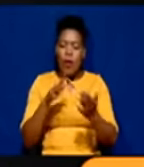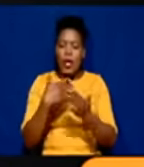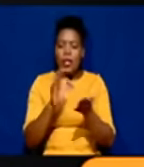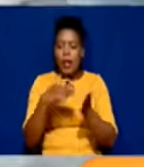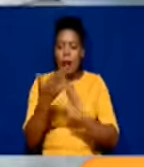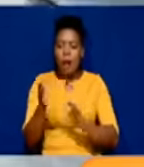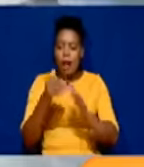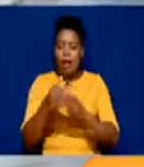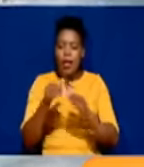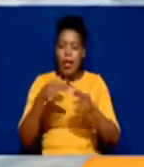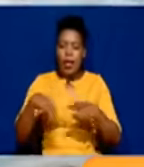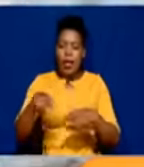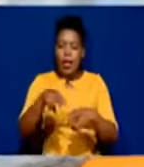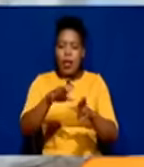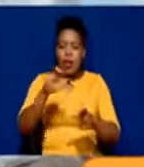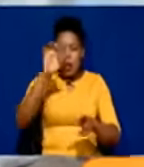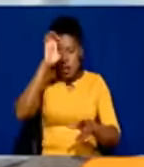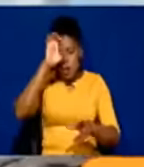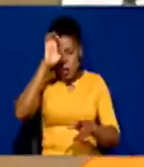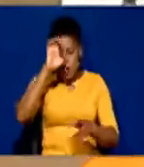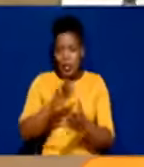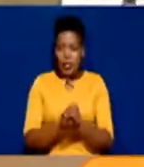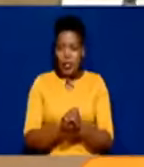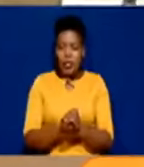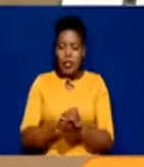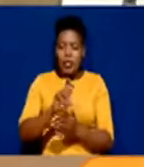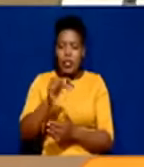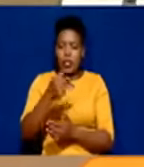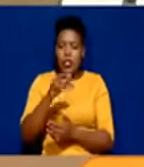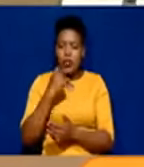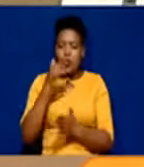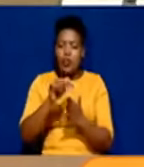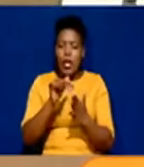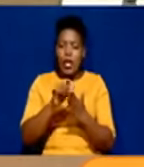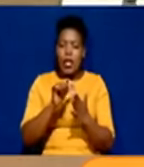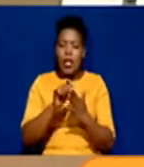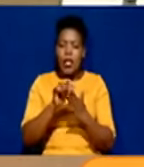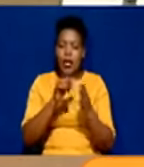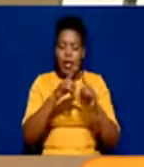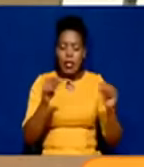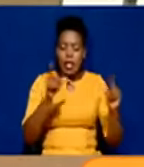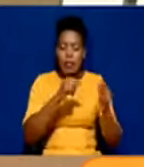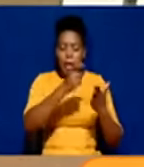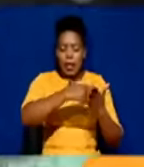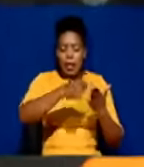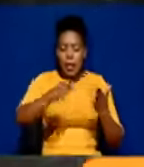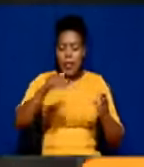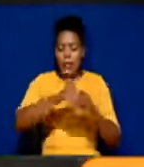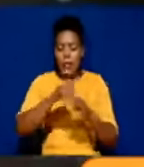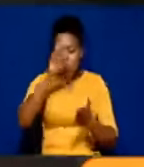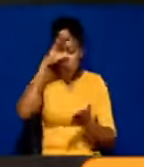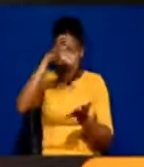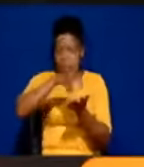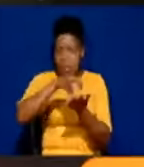along the Eldoret Ravine Road. Sharon reportedly recorded a detailed statement at Iten